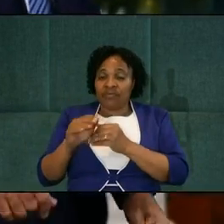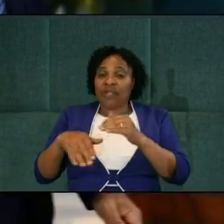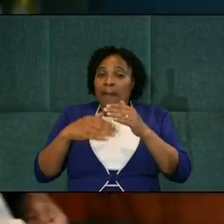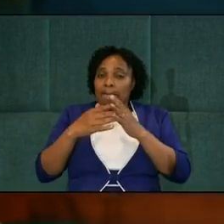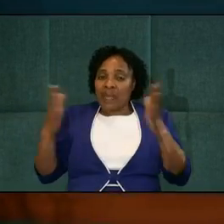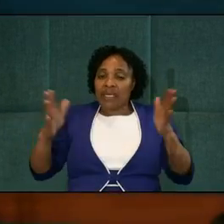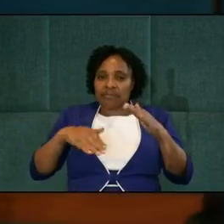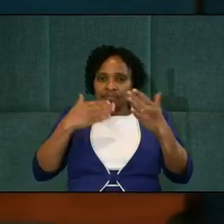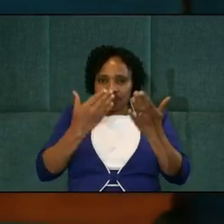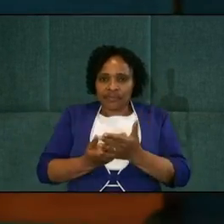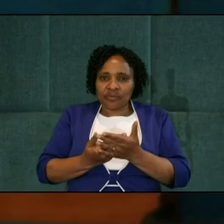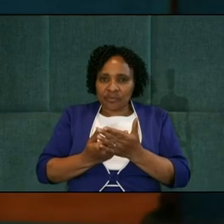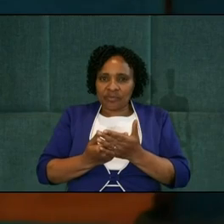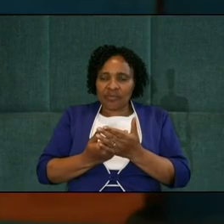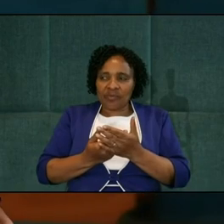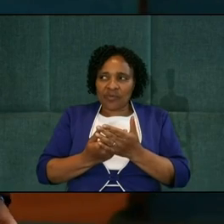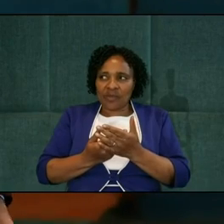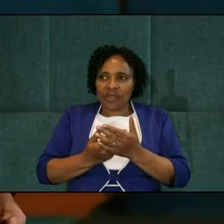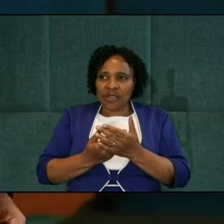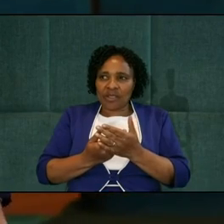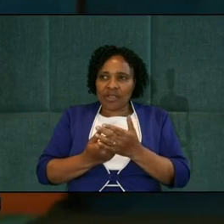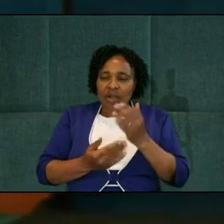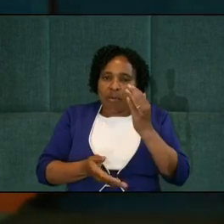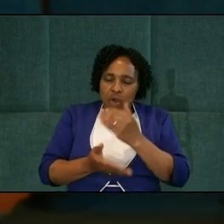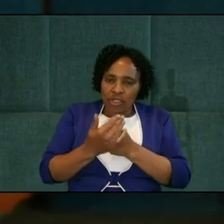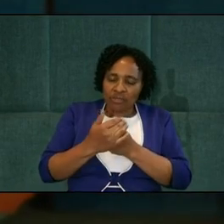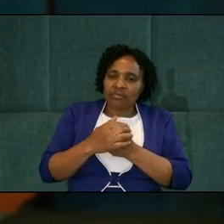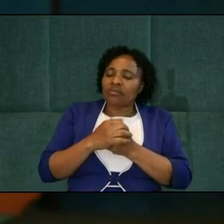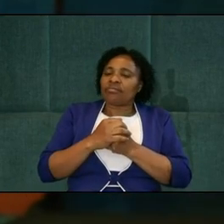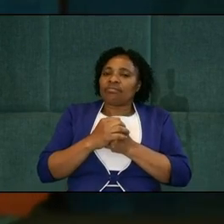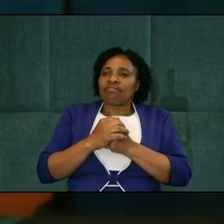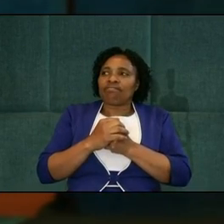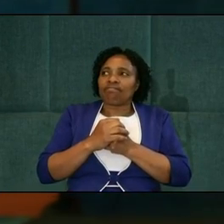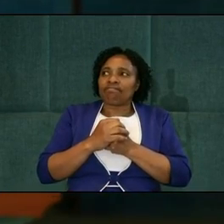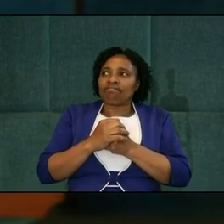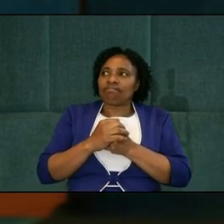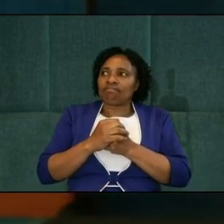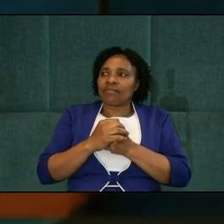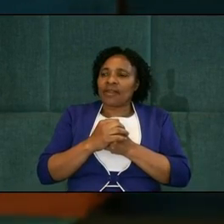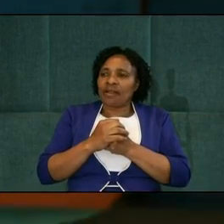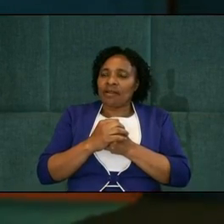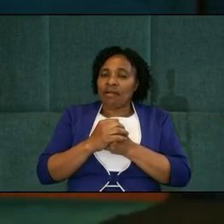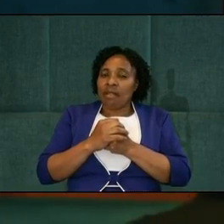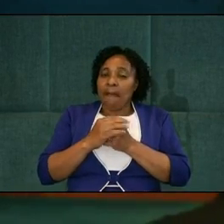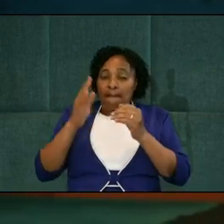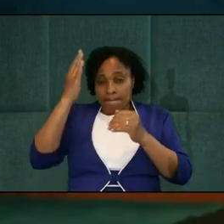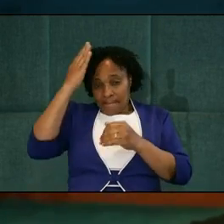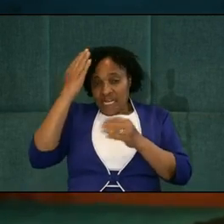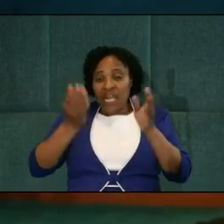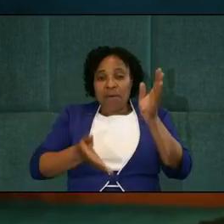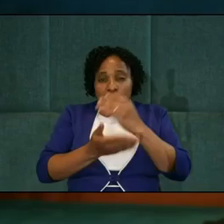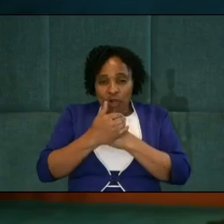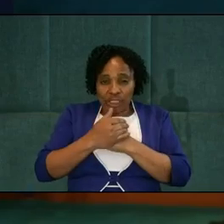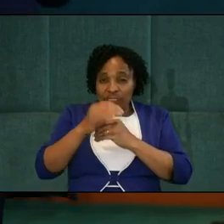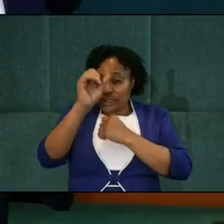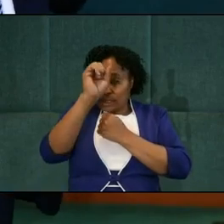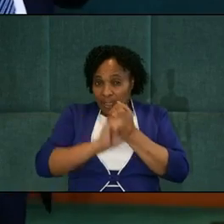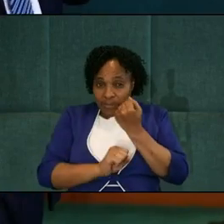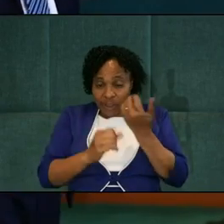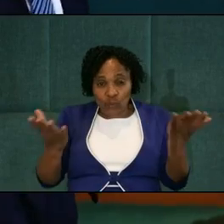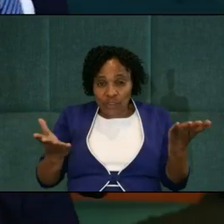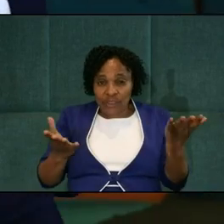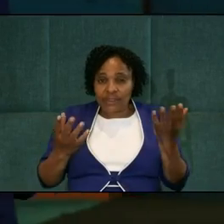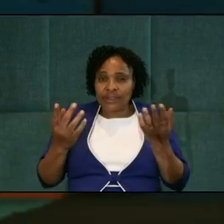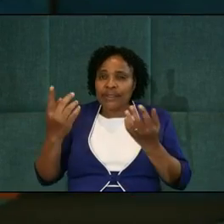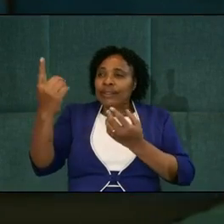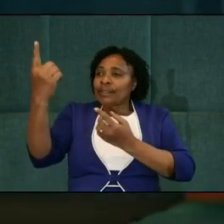presentation. Let's go back up there Monday morning. Just hit the button again. And here we go. Monday morning, it is the subject, the coming.